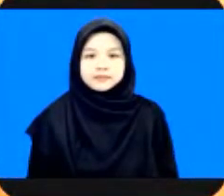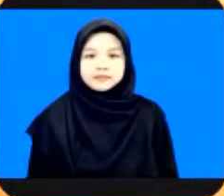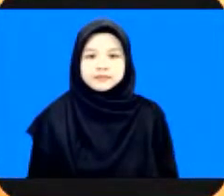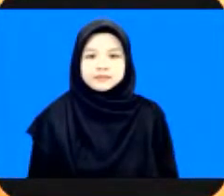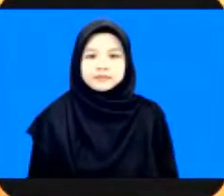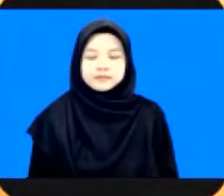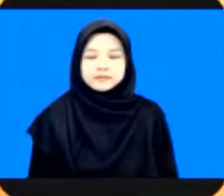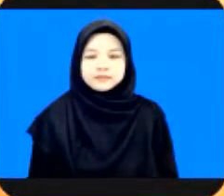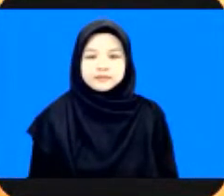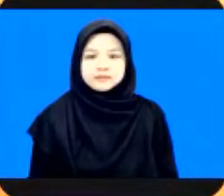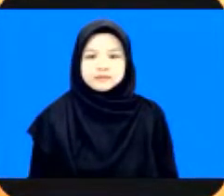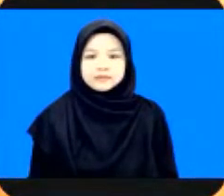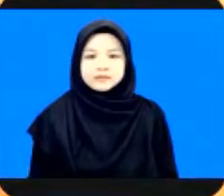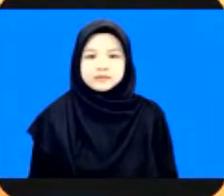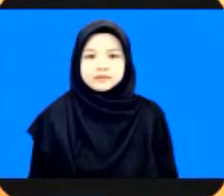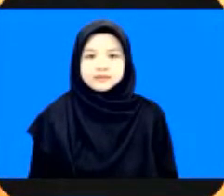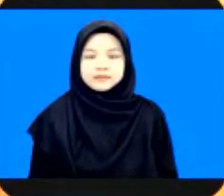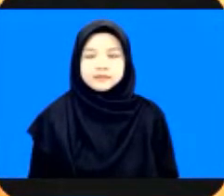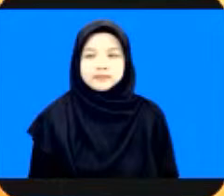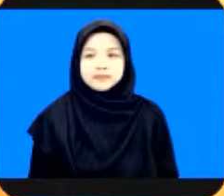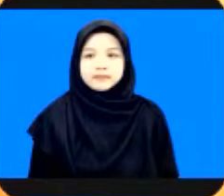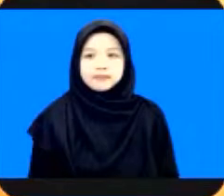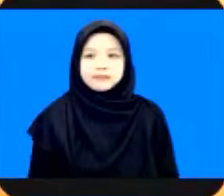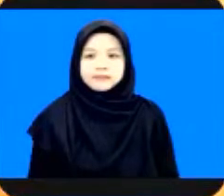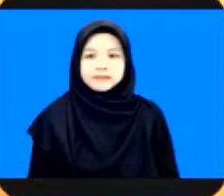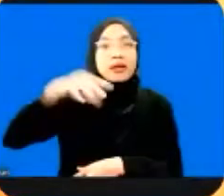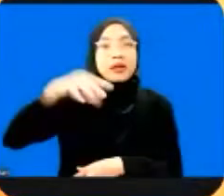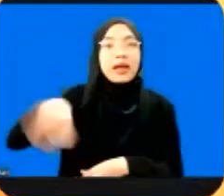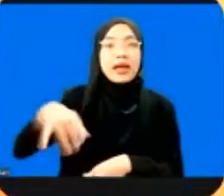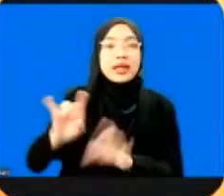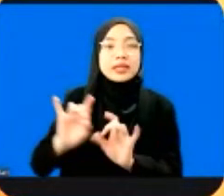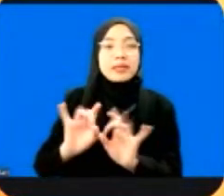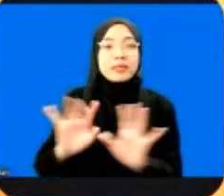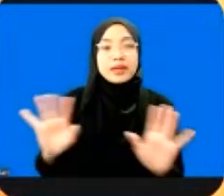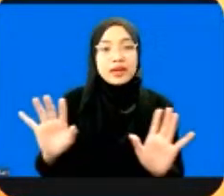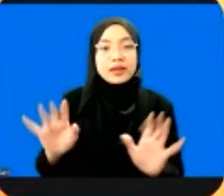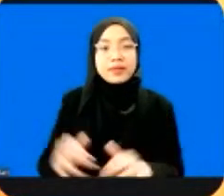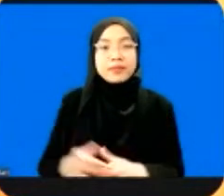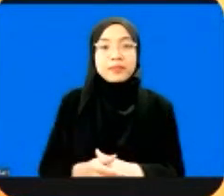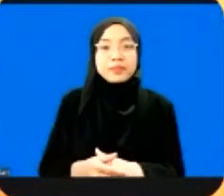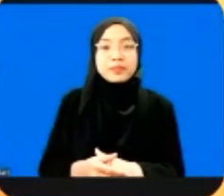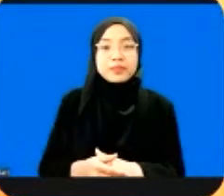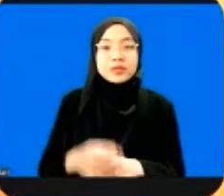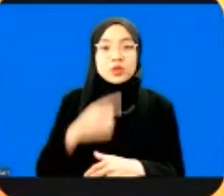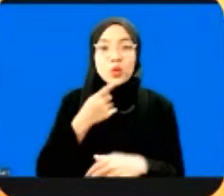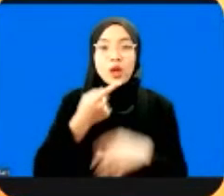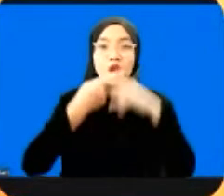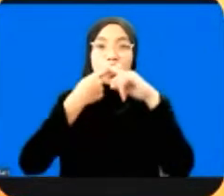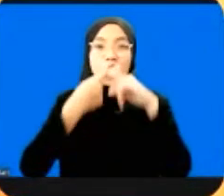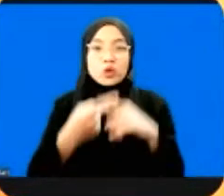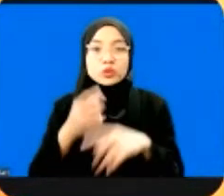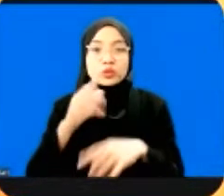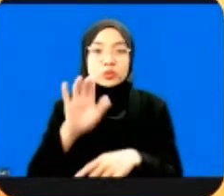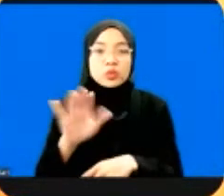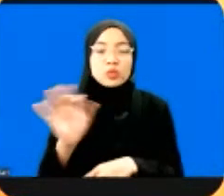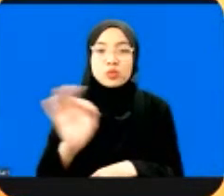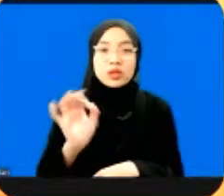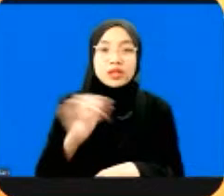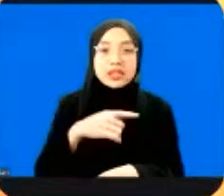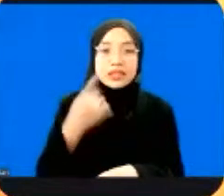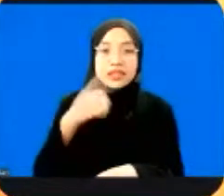I think we not only Hoaks that we have to educate the people,